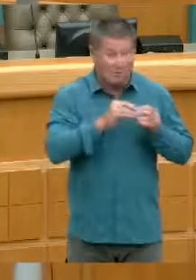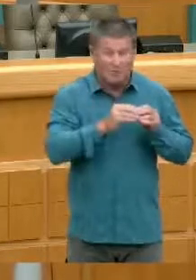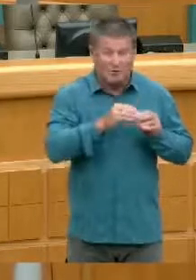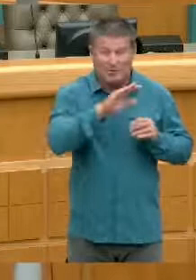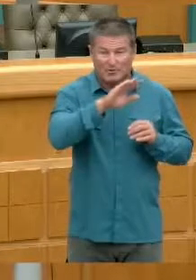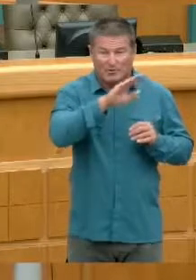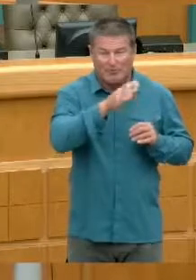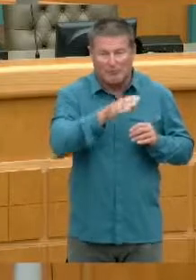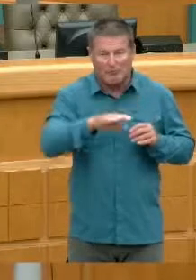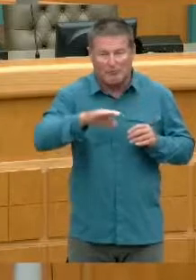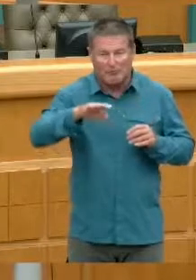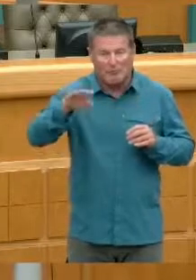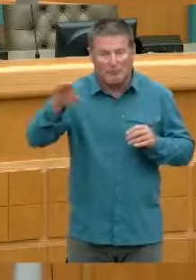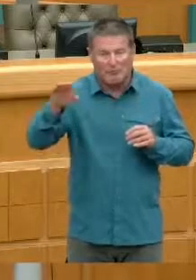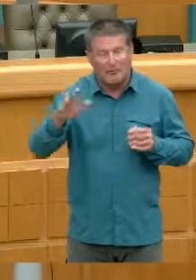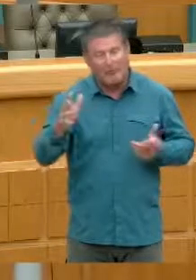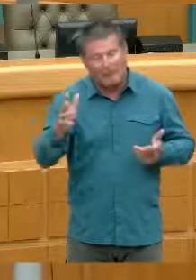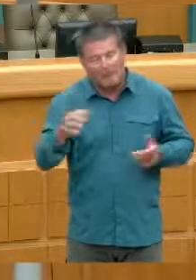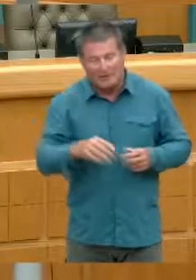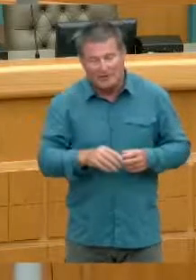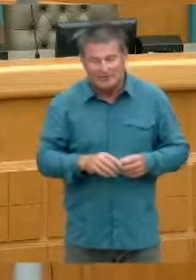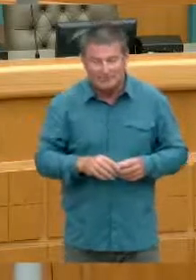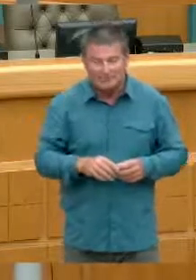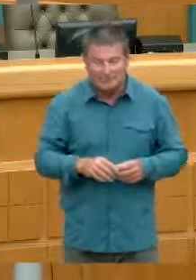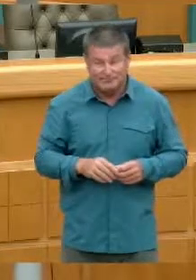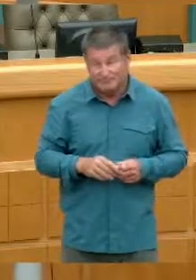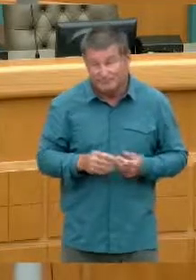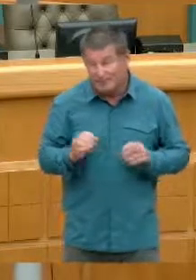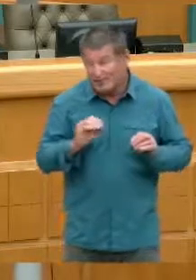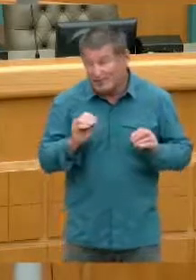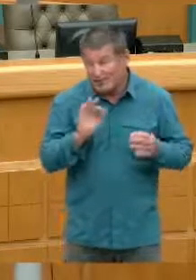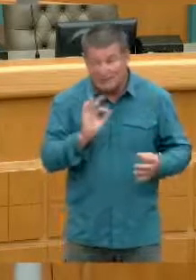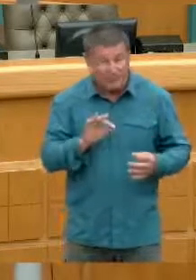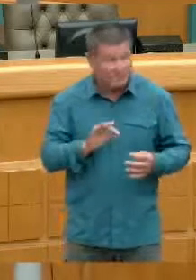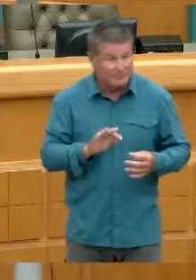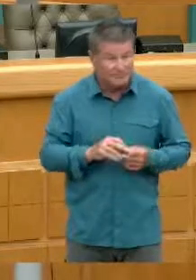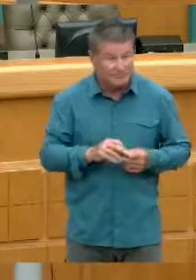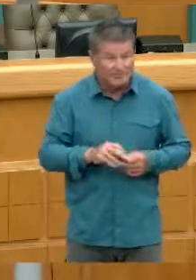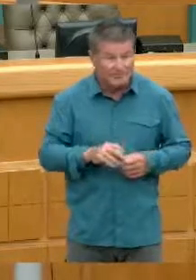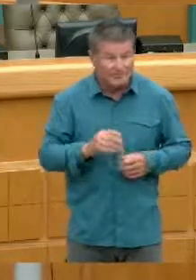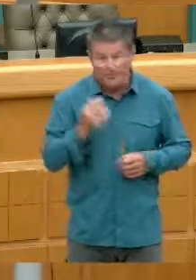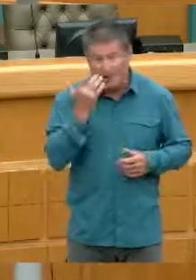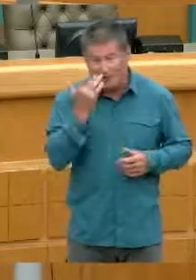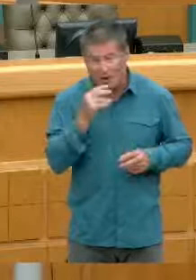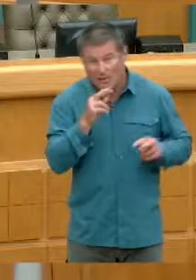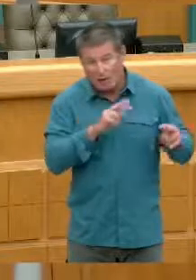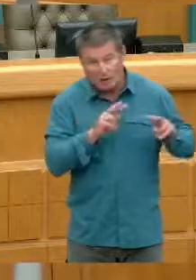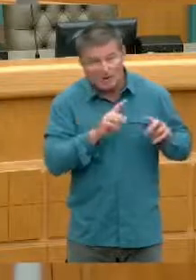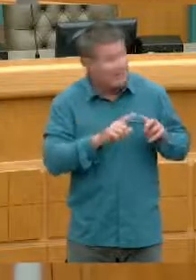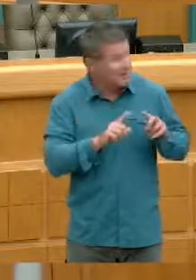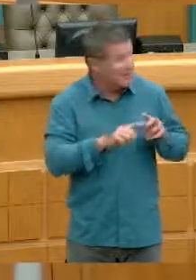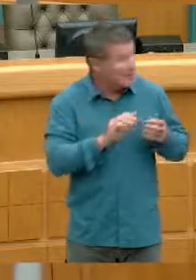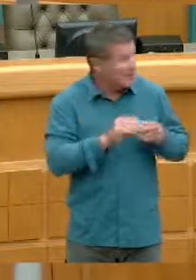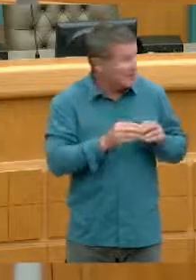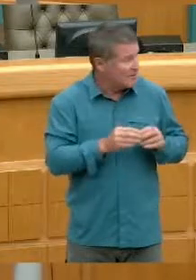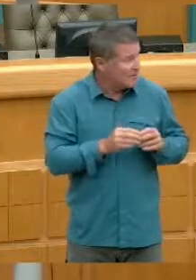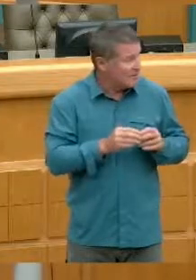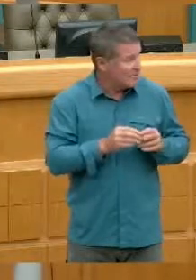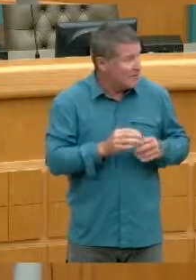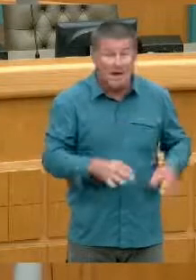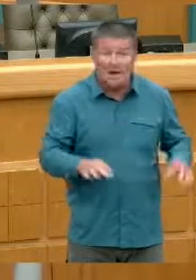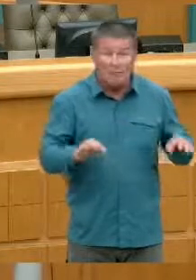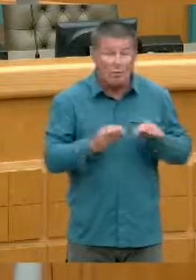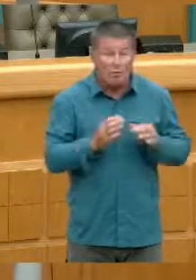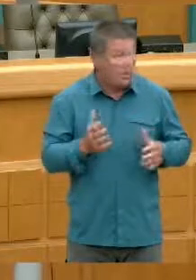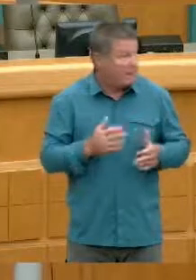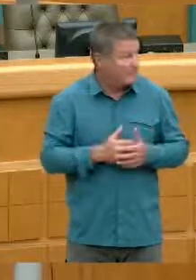activity like that, but in the end, there's nothing that's going to be perfect, which is why we look at a number of these different metrics. And so again, the important thing